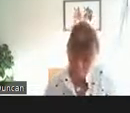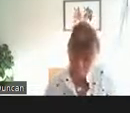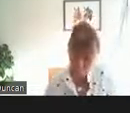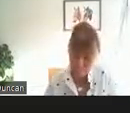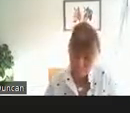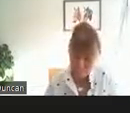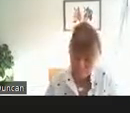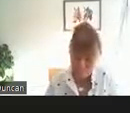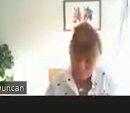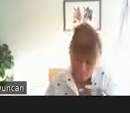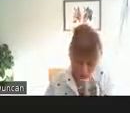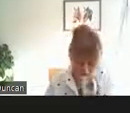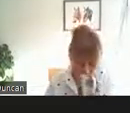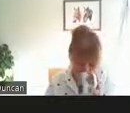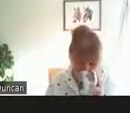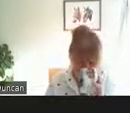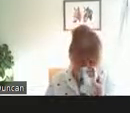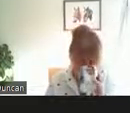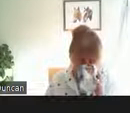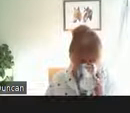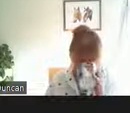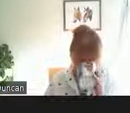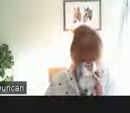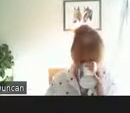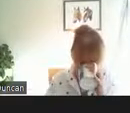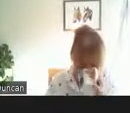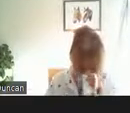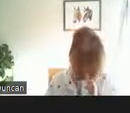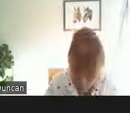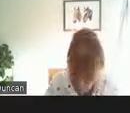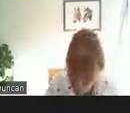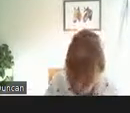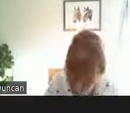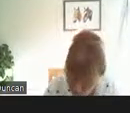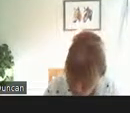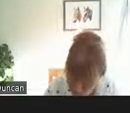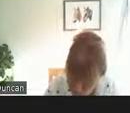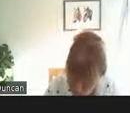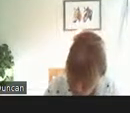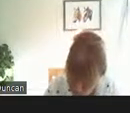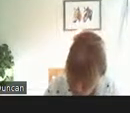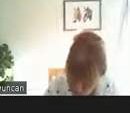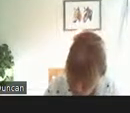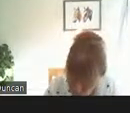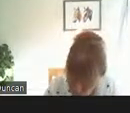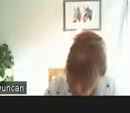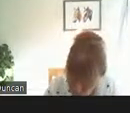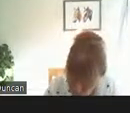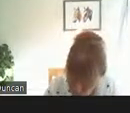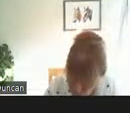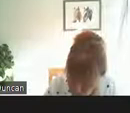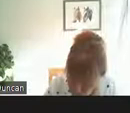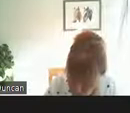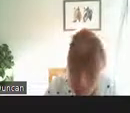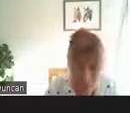be able to deliver just so much more. And that includes a huge refresh for our volunteer programmes. Thanks, Rosie.